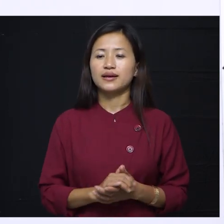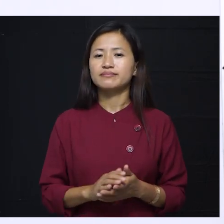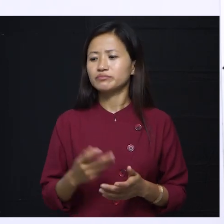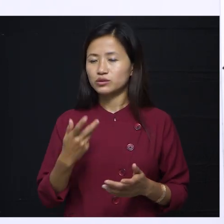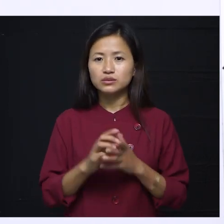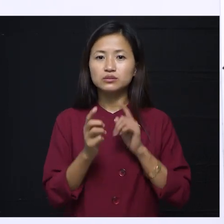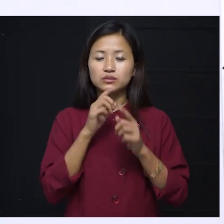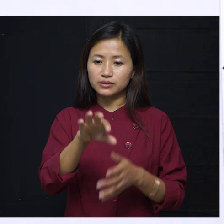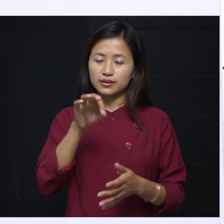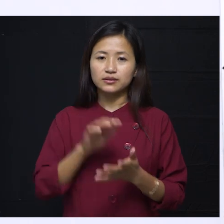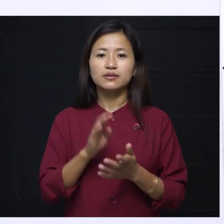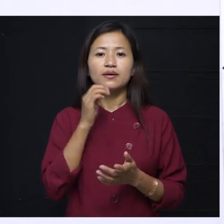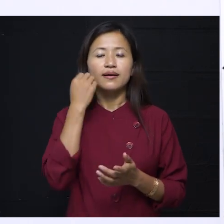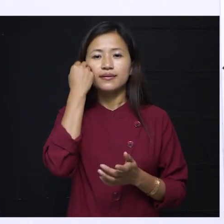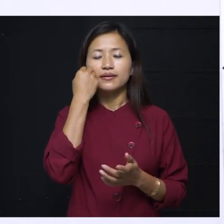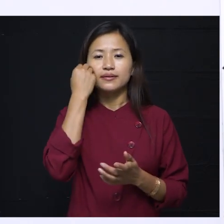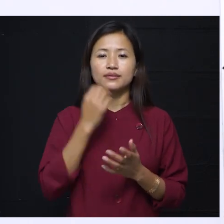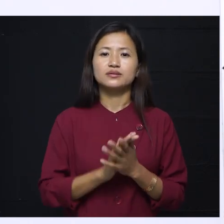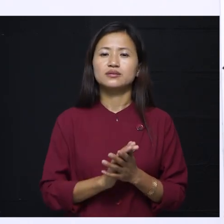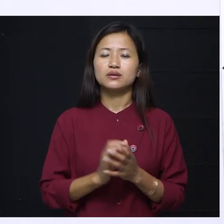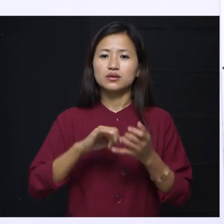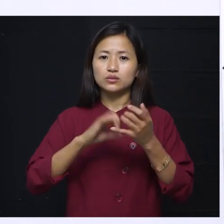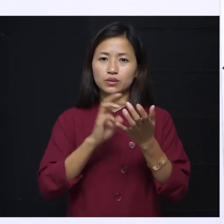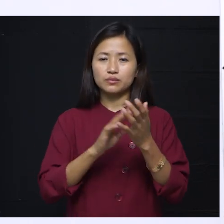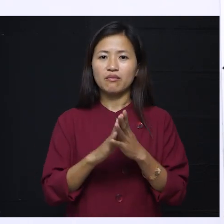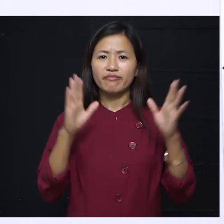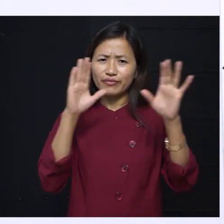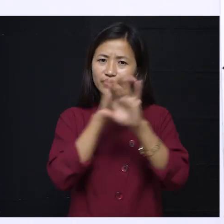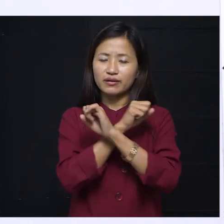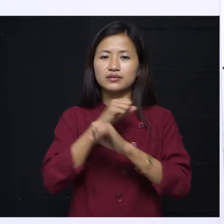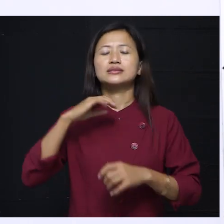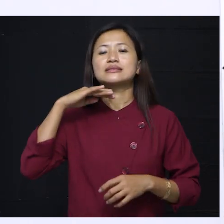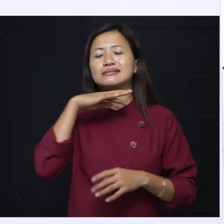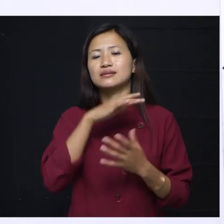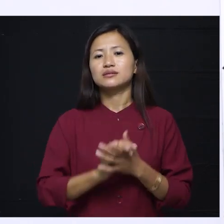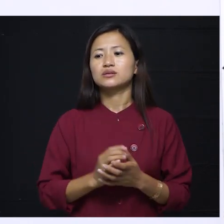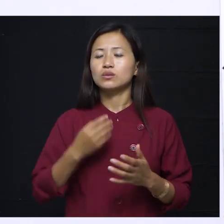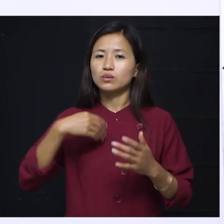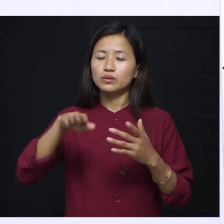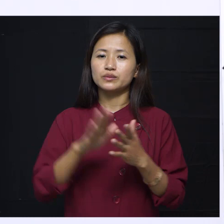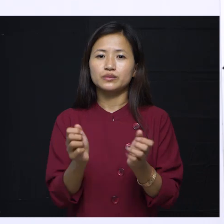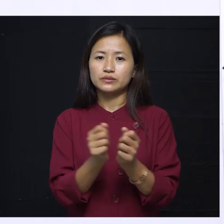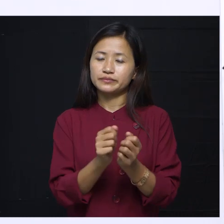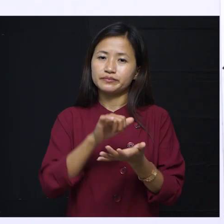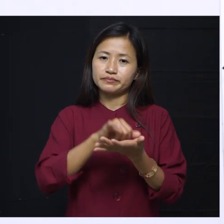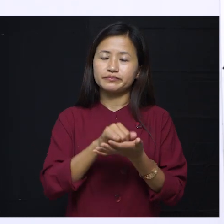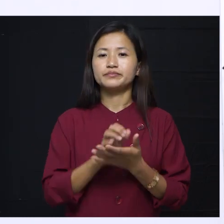yellowish, somber, and so on. Dark color, you can also go with that.